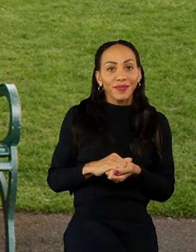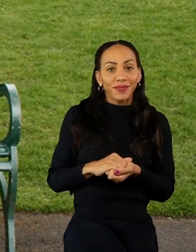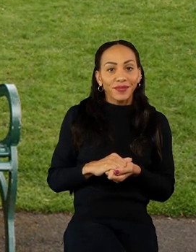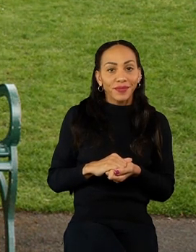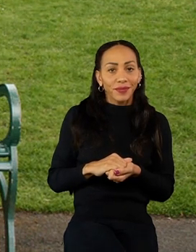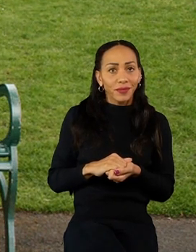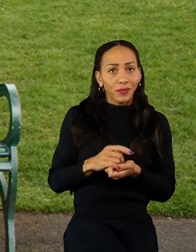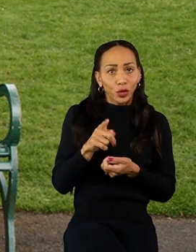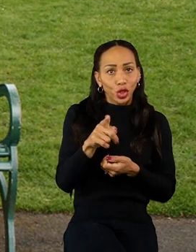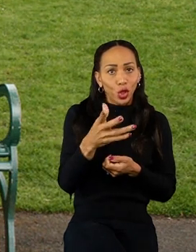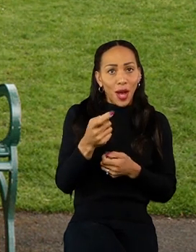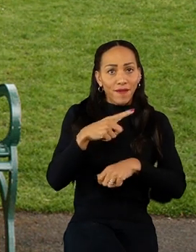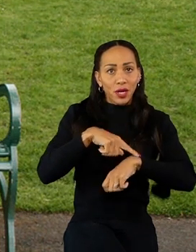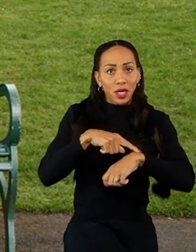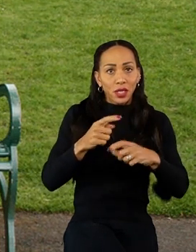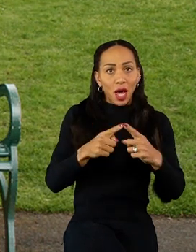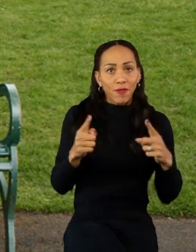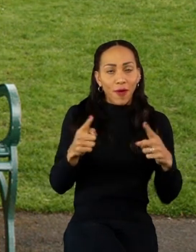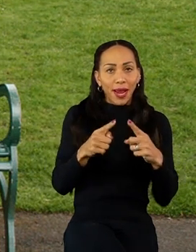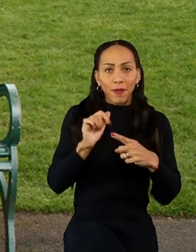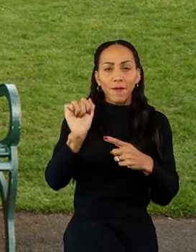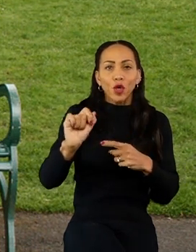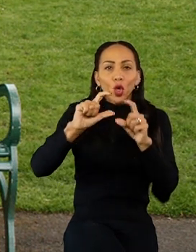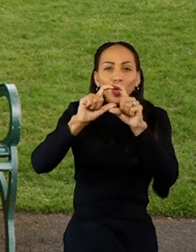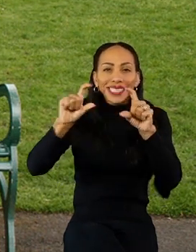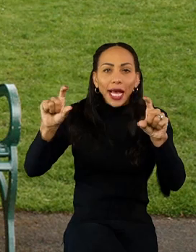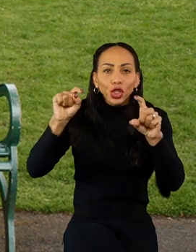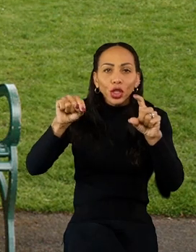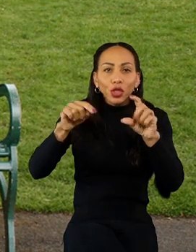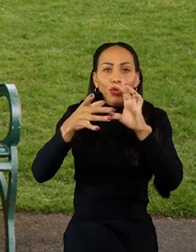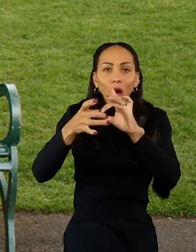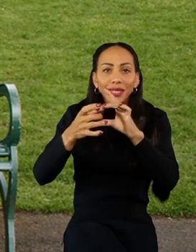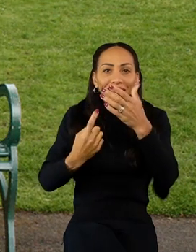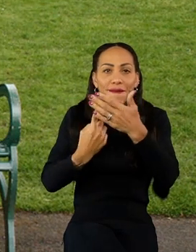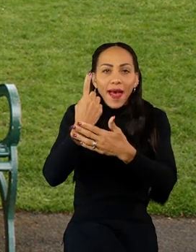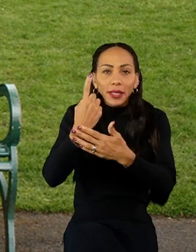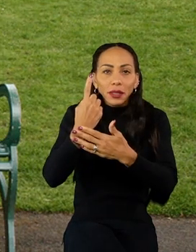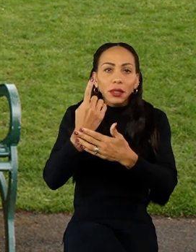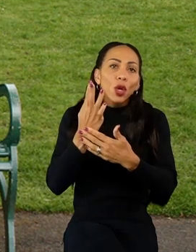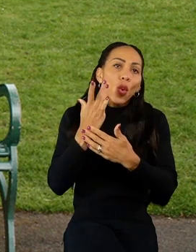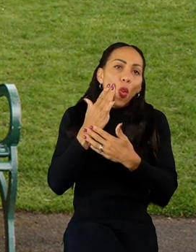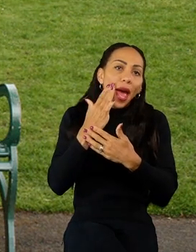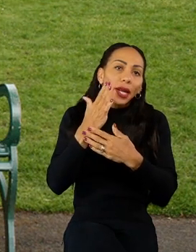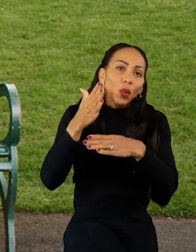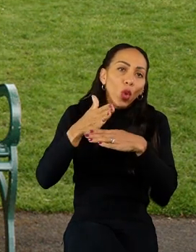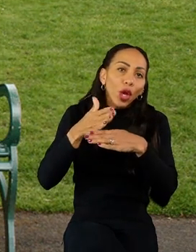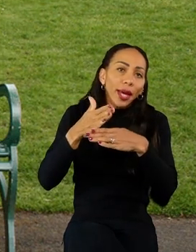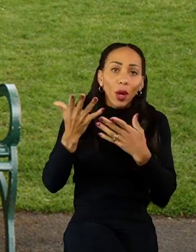That looks really cool. I wondered, when do you have a sort of time frame as to when the